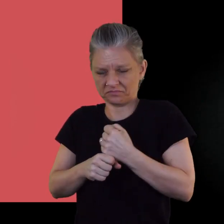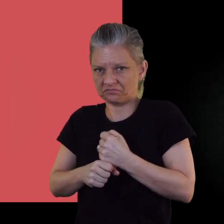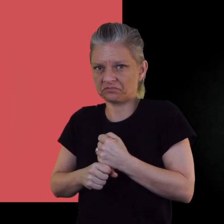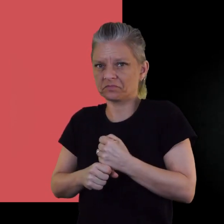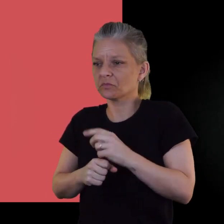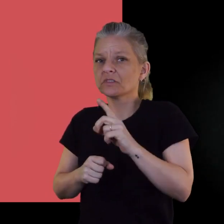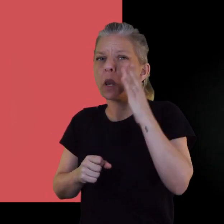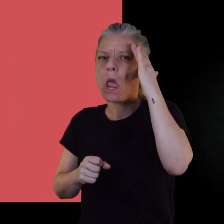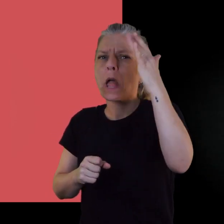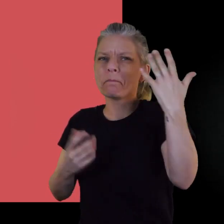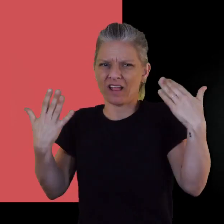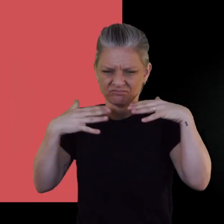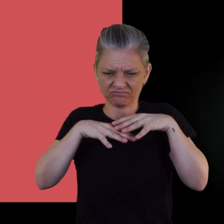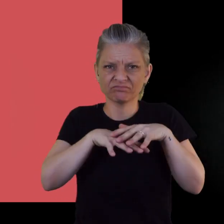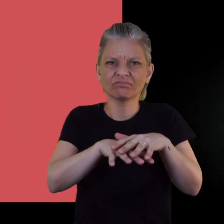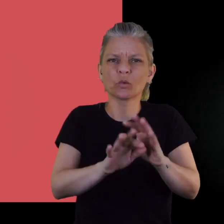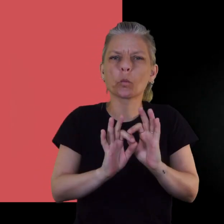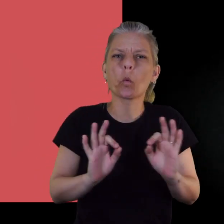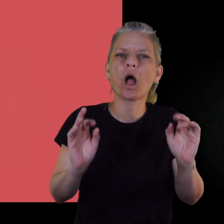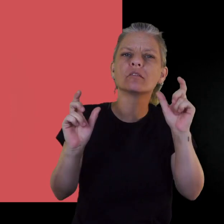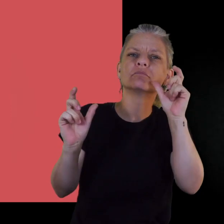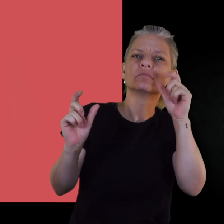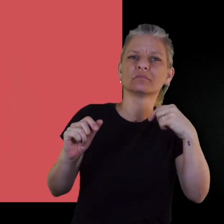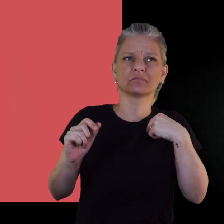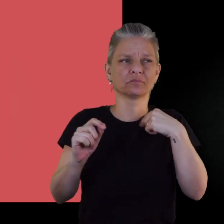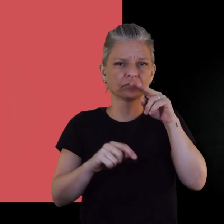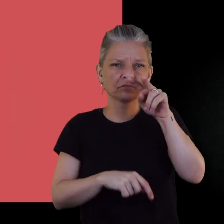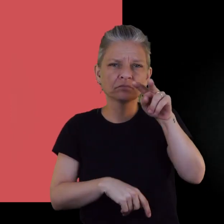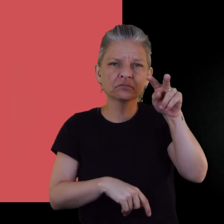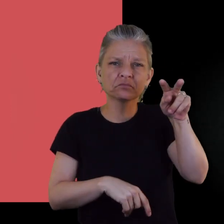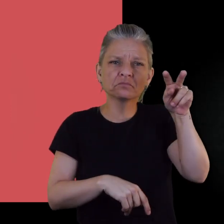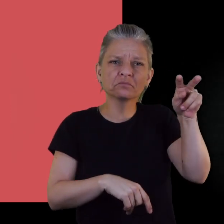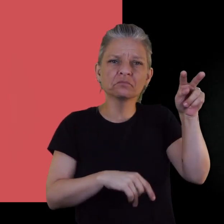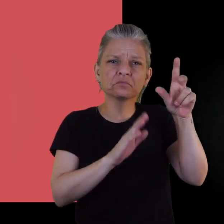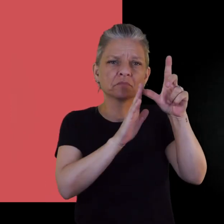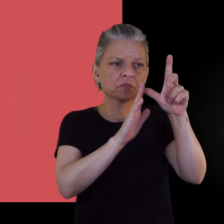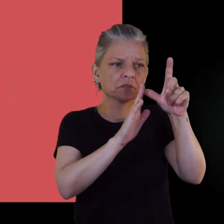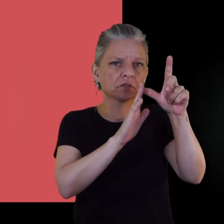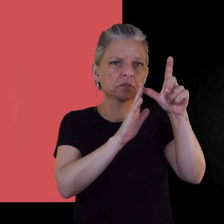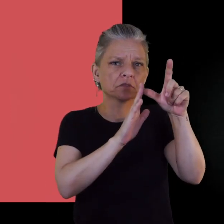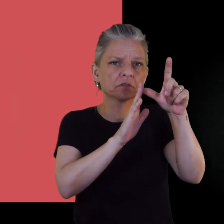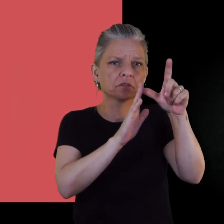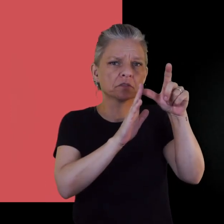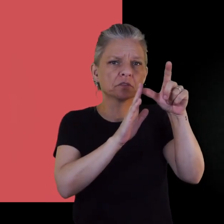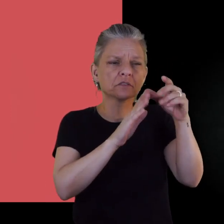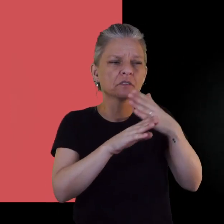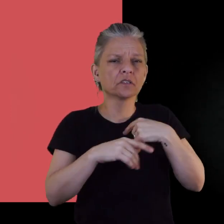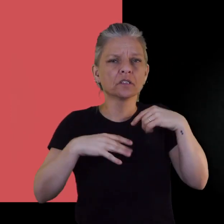me to where the nightmare merges with the quiet wake. I've been watching seconds tick away before my tired